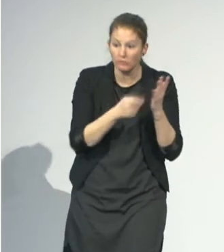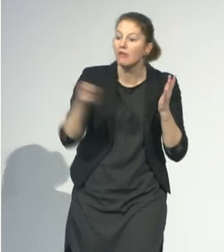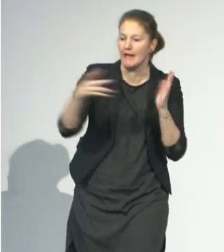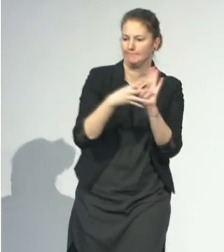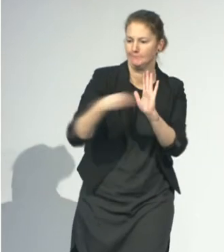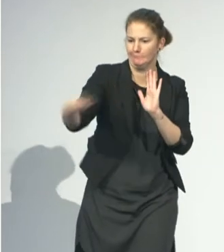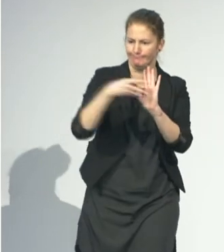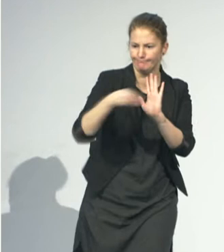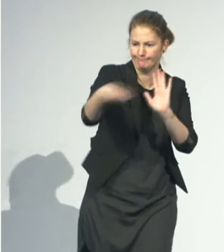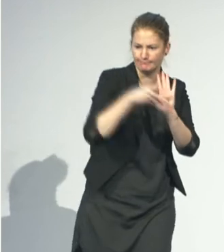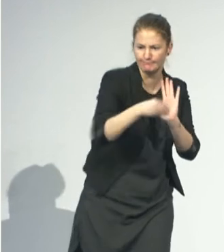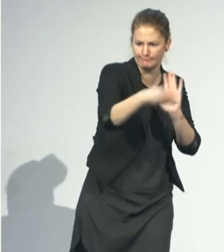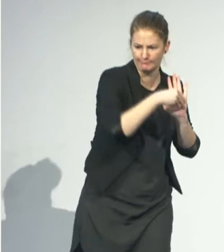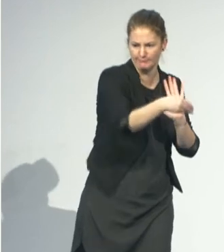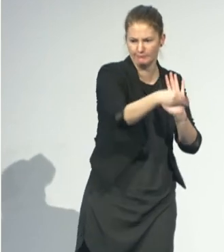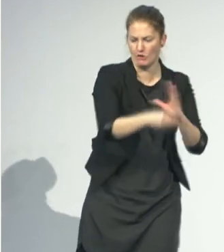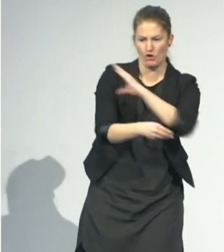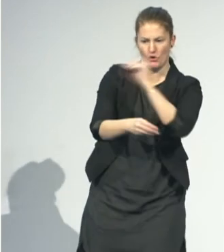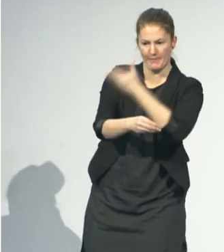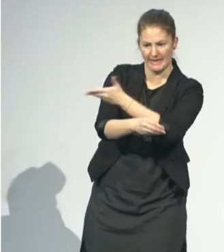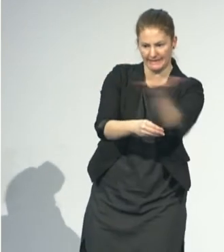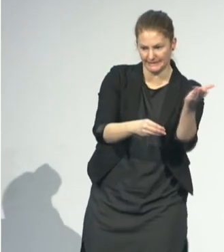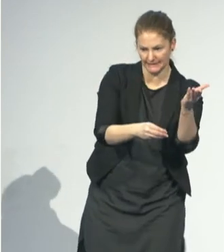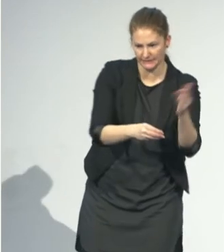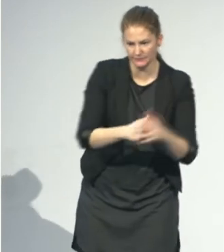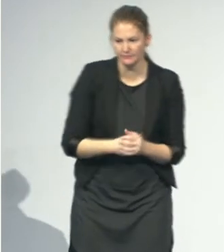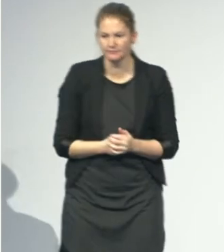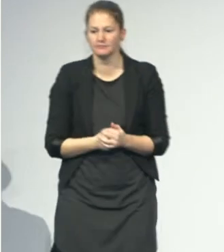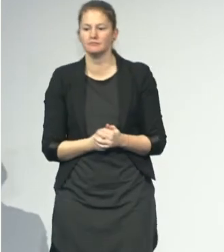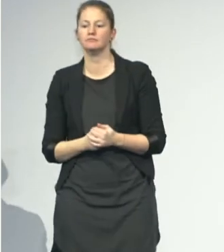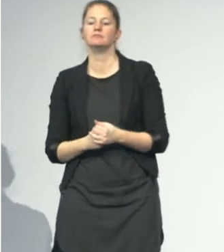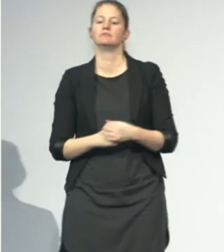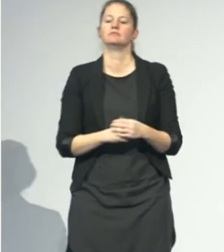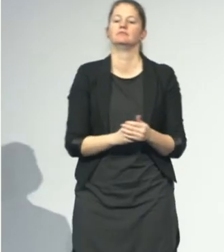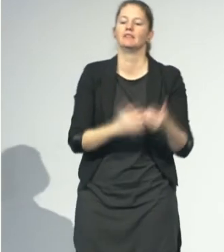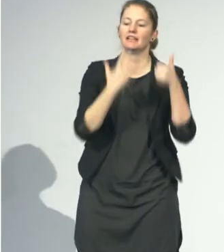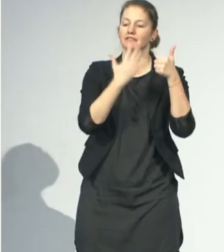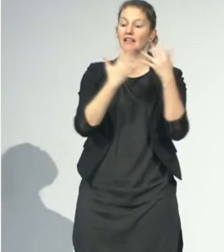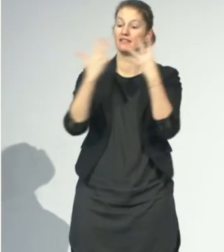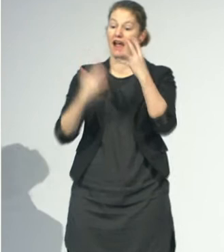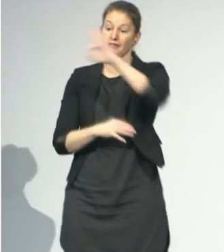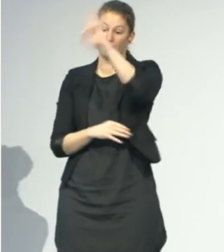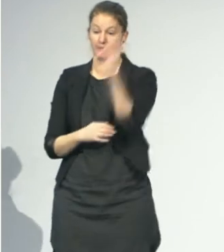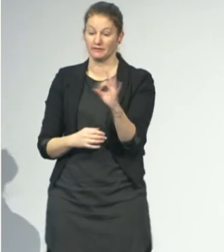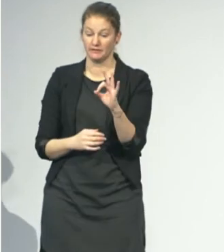69 indicators that helps the companies